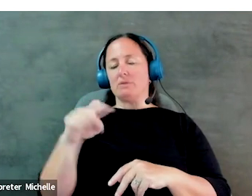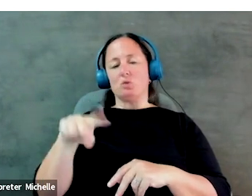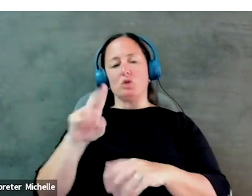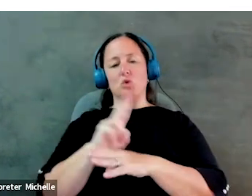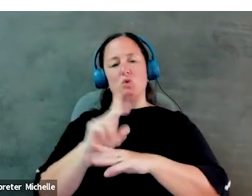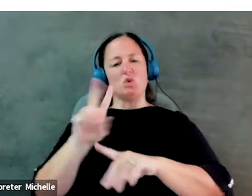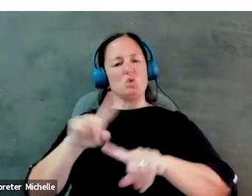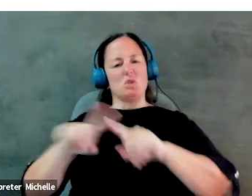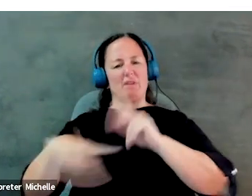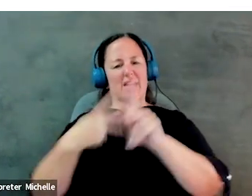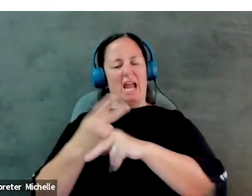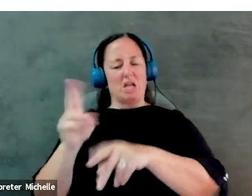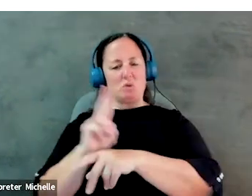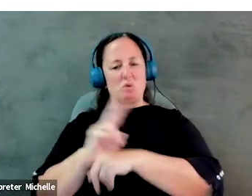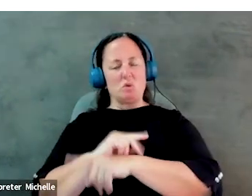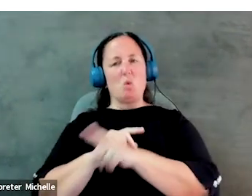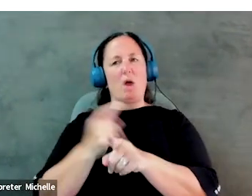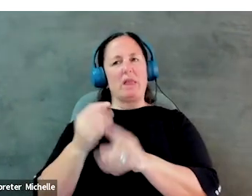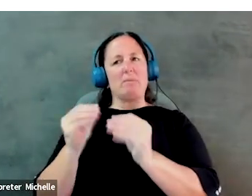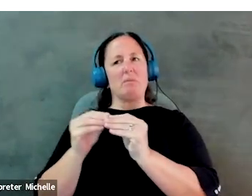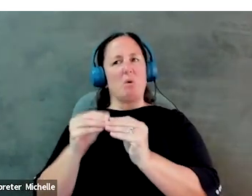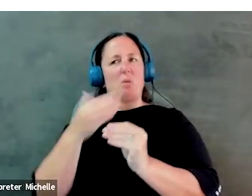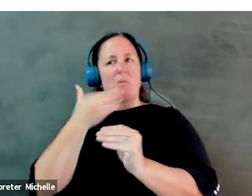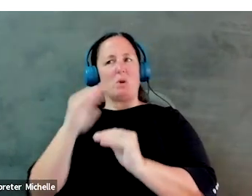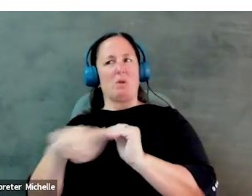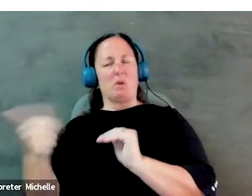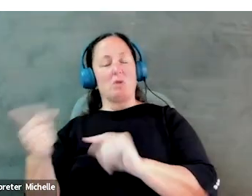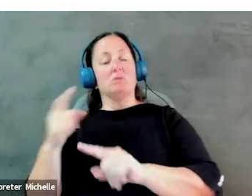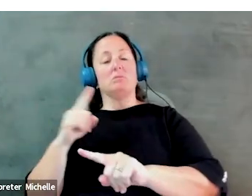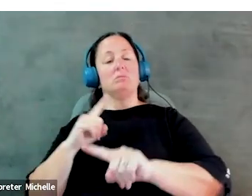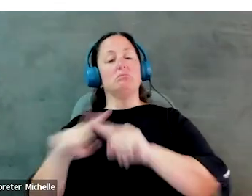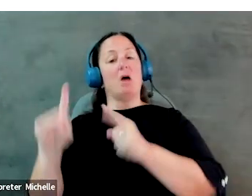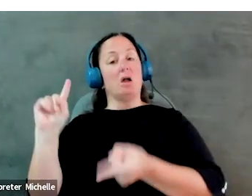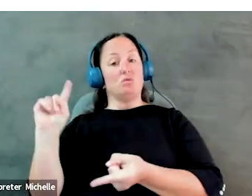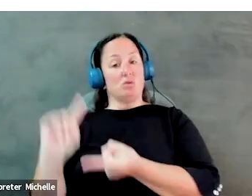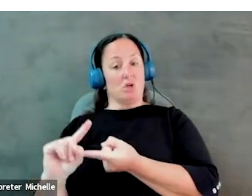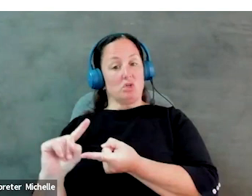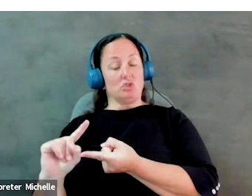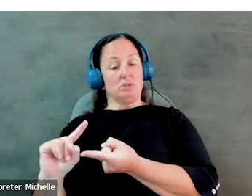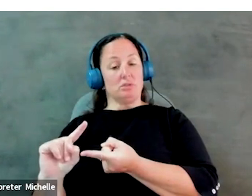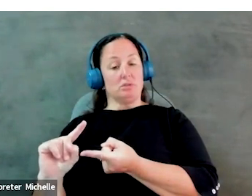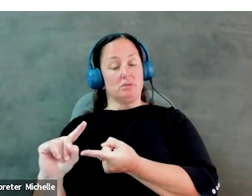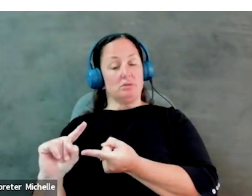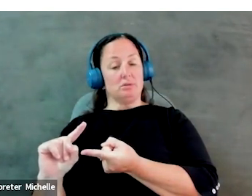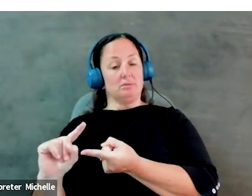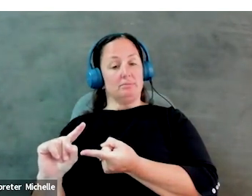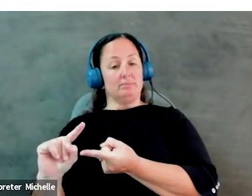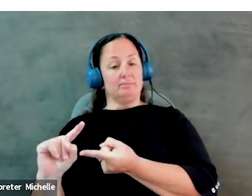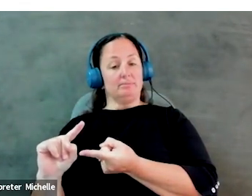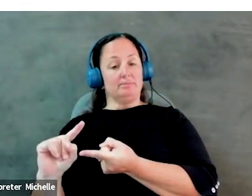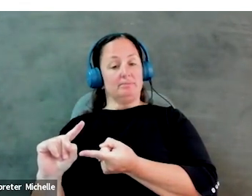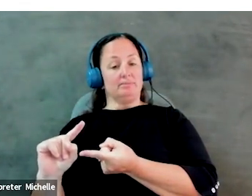that we used two different types of them, but there was one that was a little bit more efficient than the other. But the reductions,